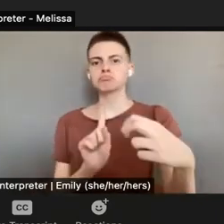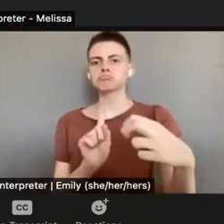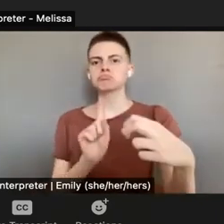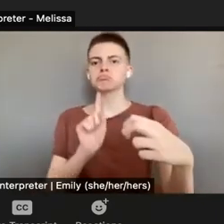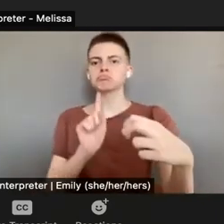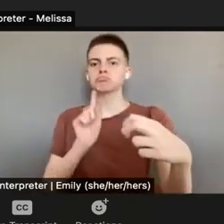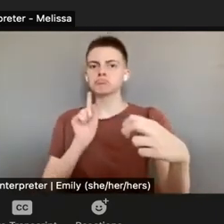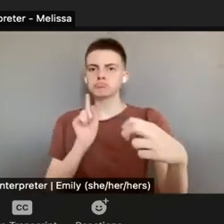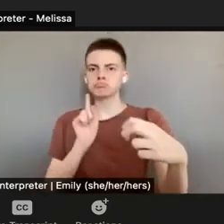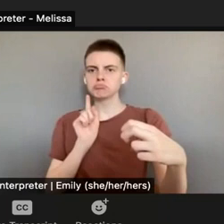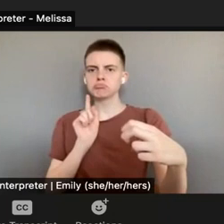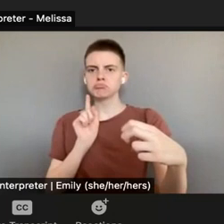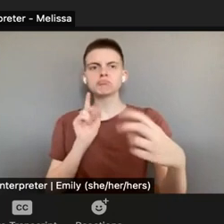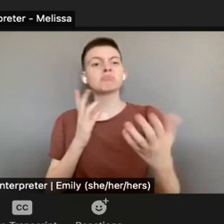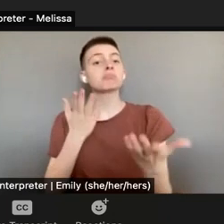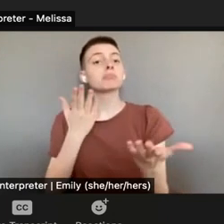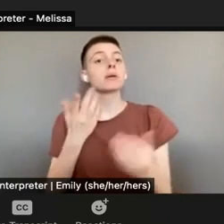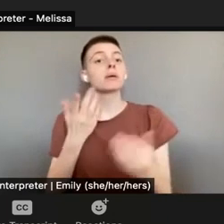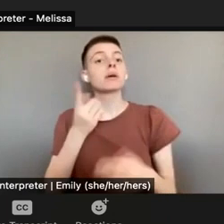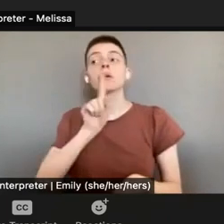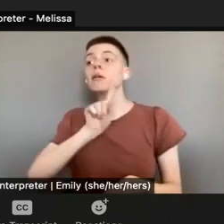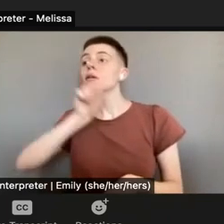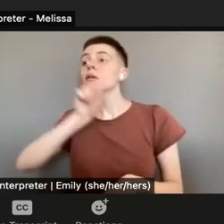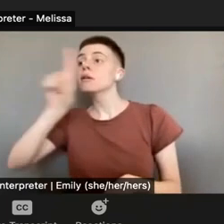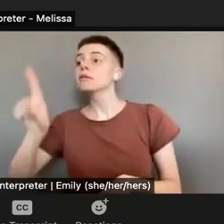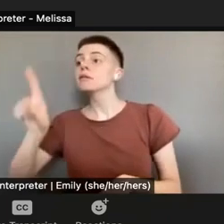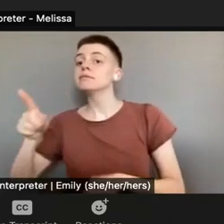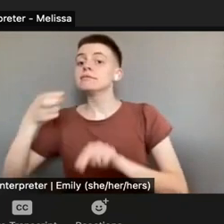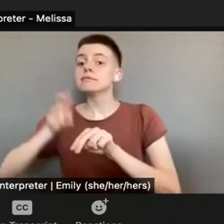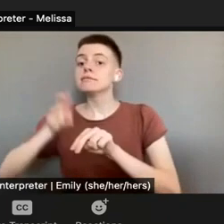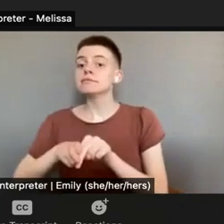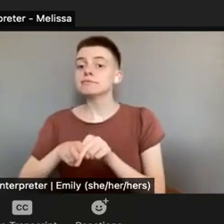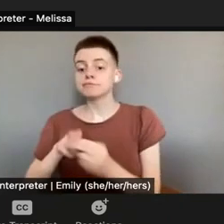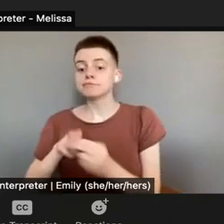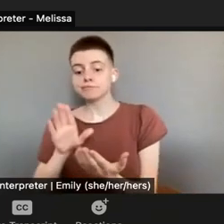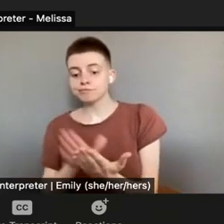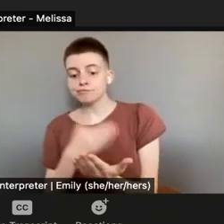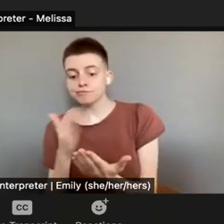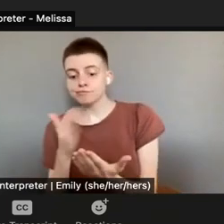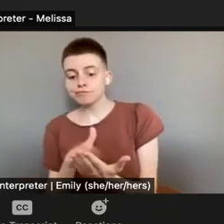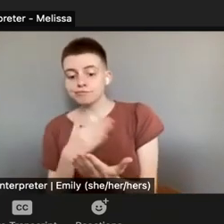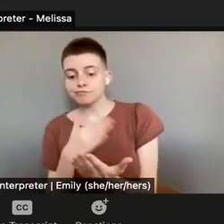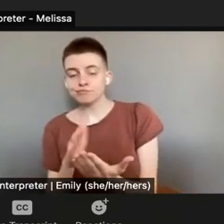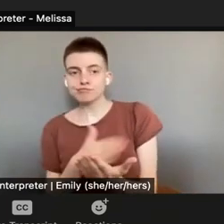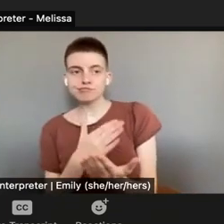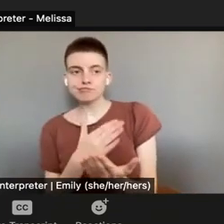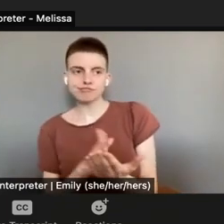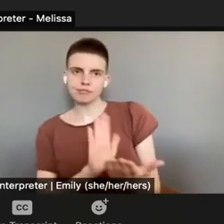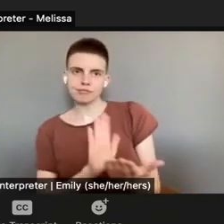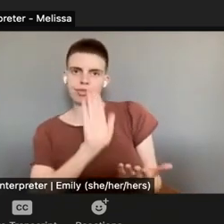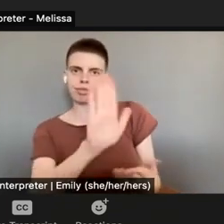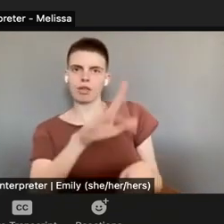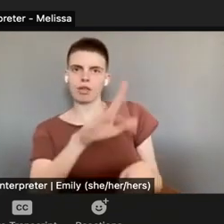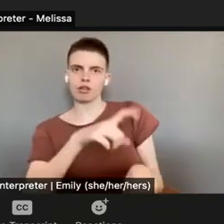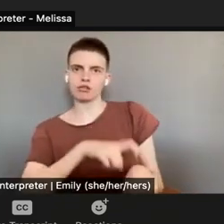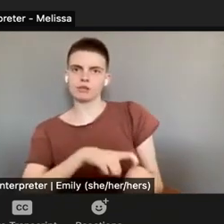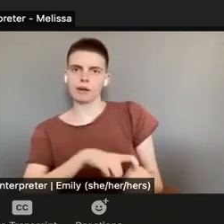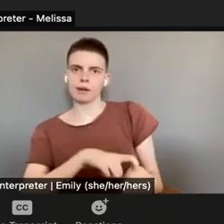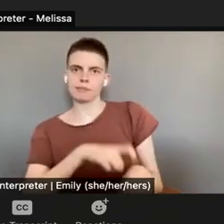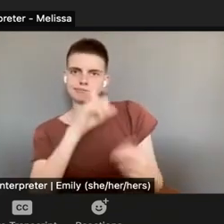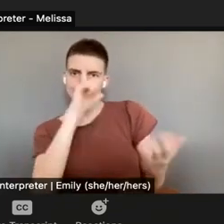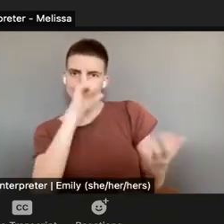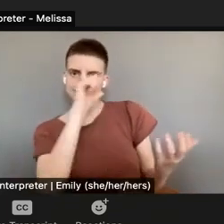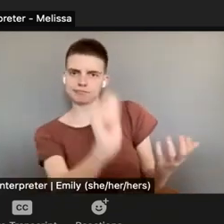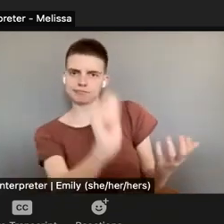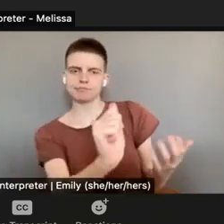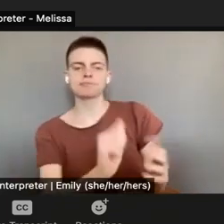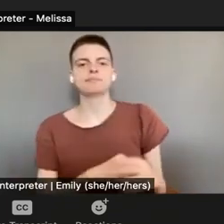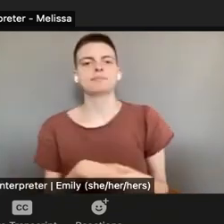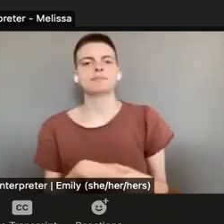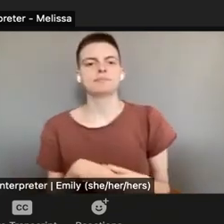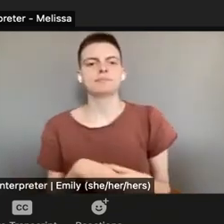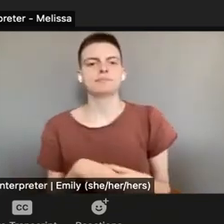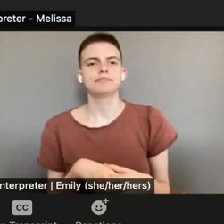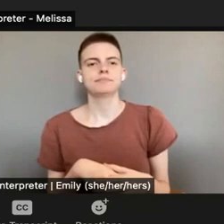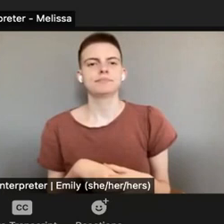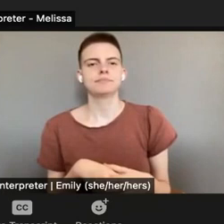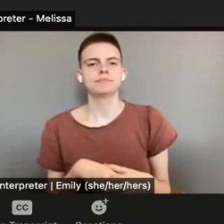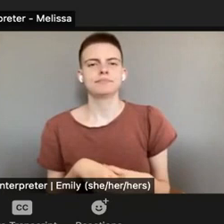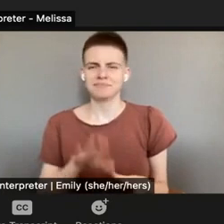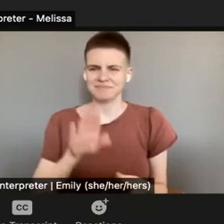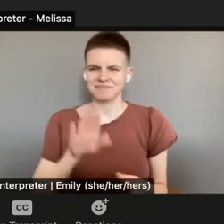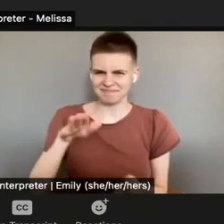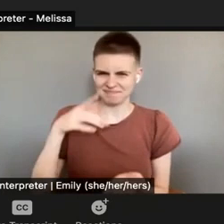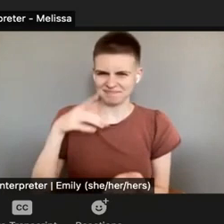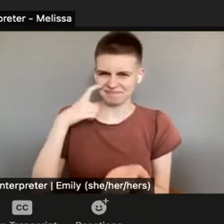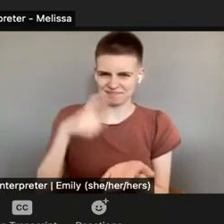yourself down with a magazine and let them have their time. What also is unfortunate here is that these two